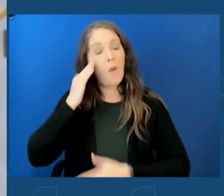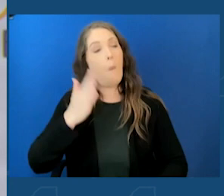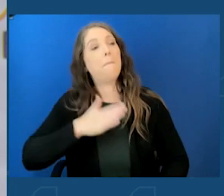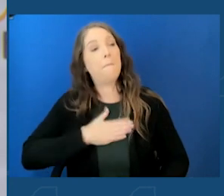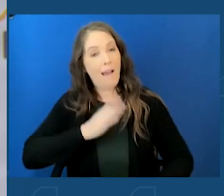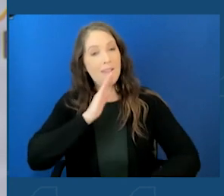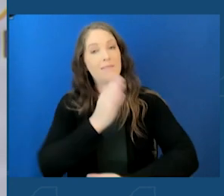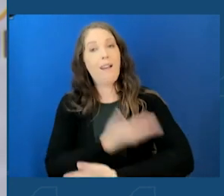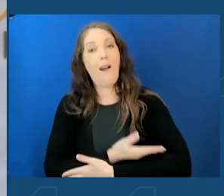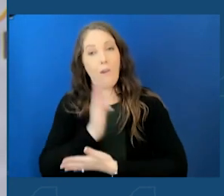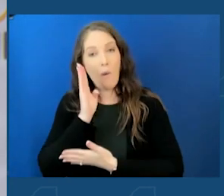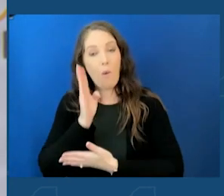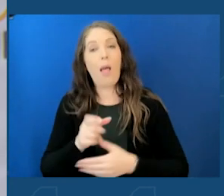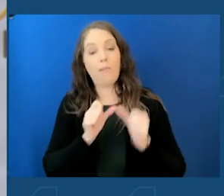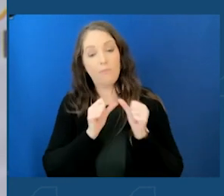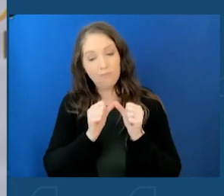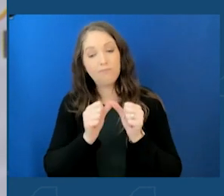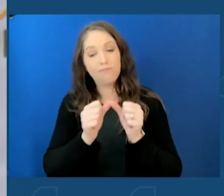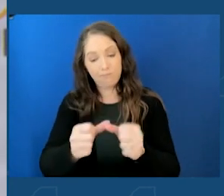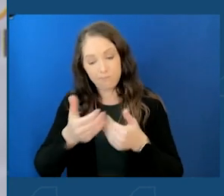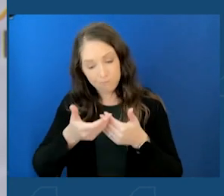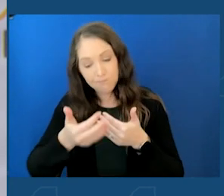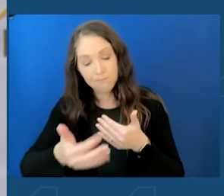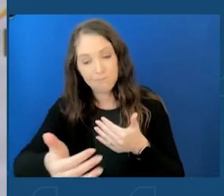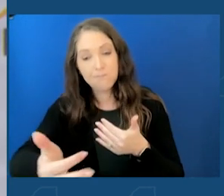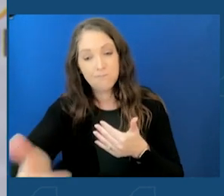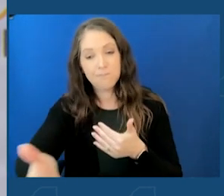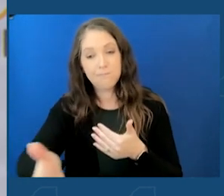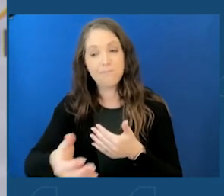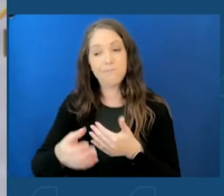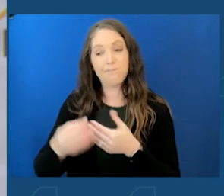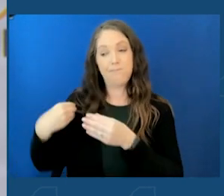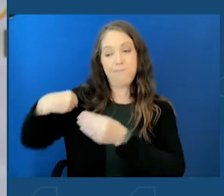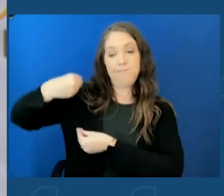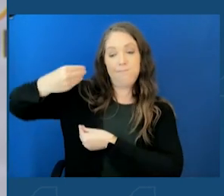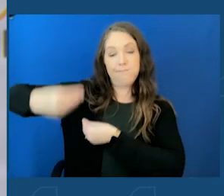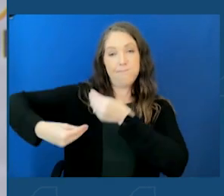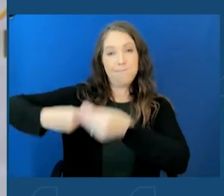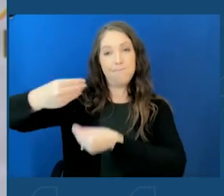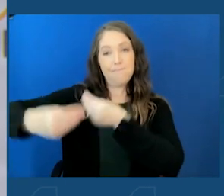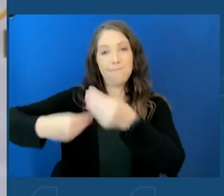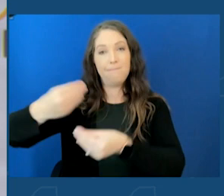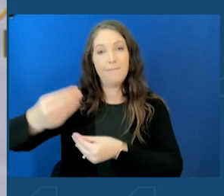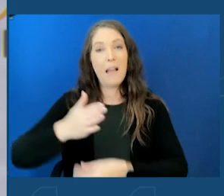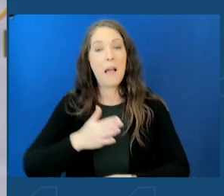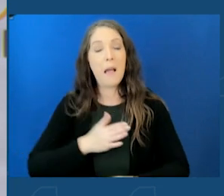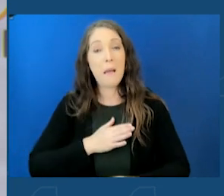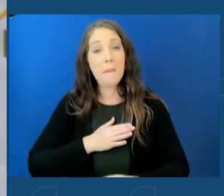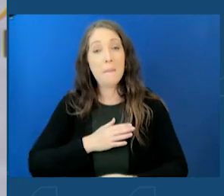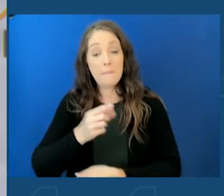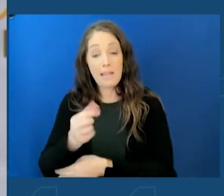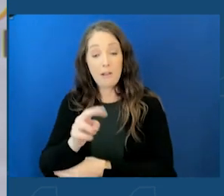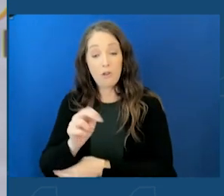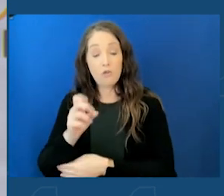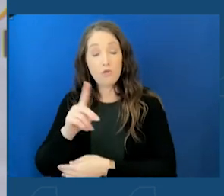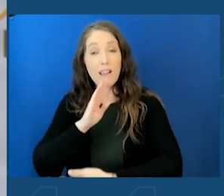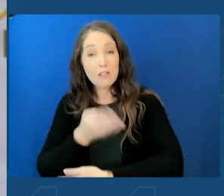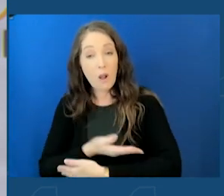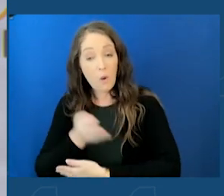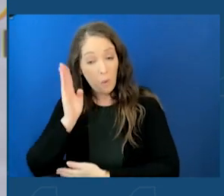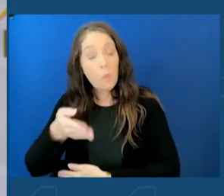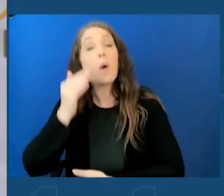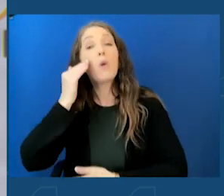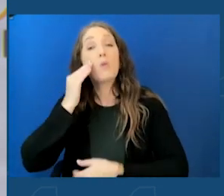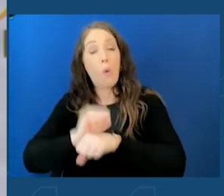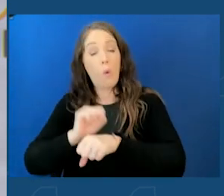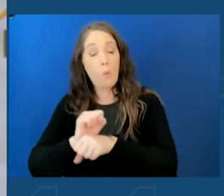to us from our mother, my mother and her grandmother. And my own little granddaughter, Sophia, will know the work that my mother did as well. We're going to carry this on,